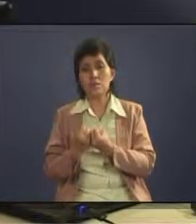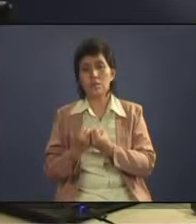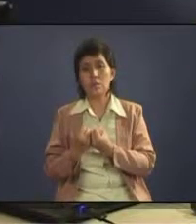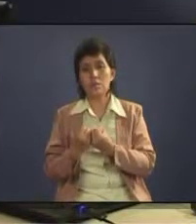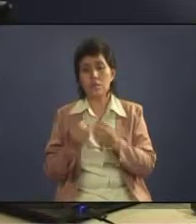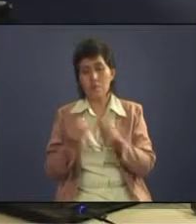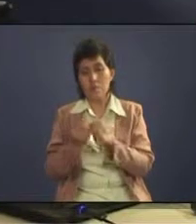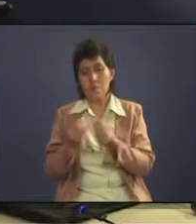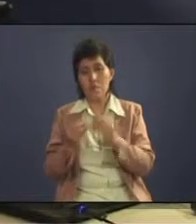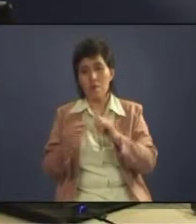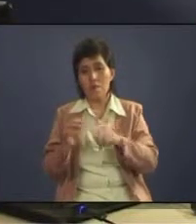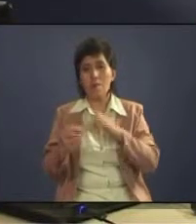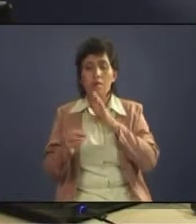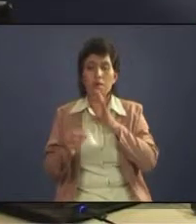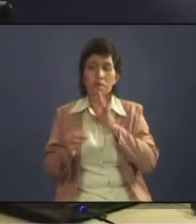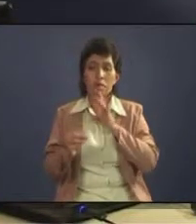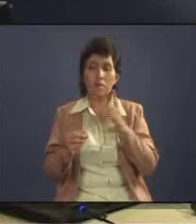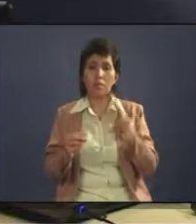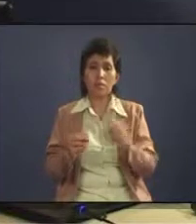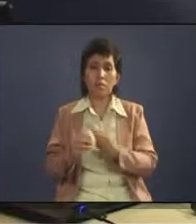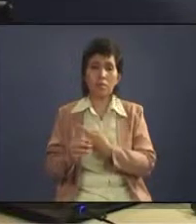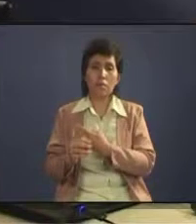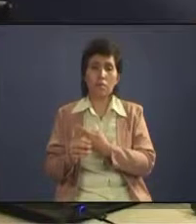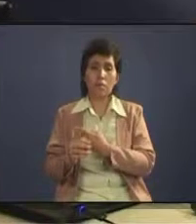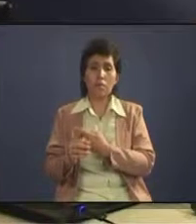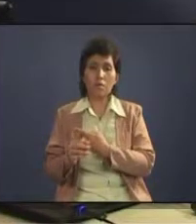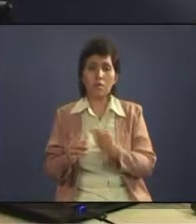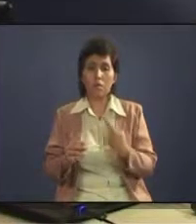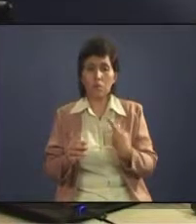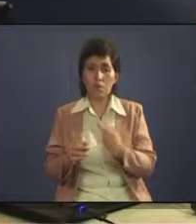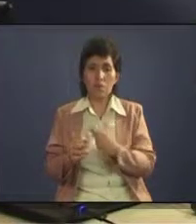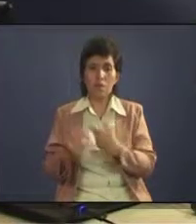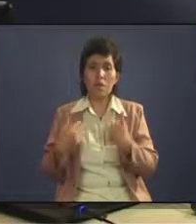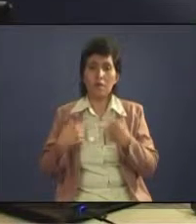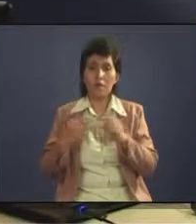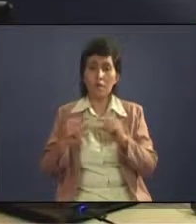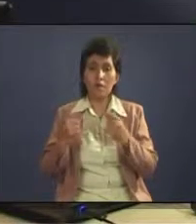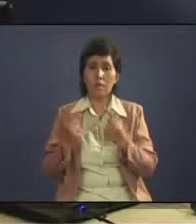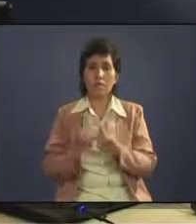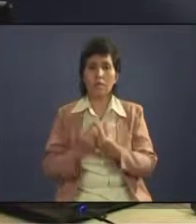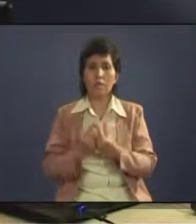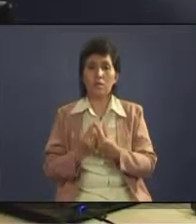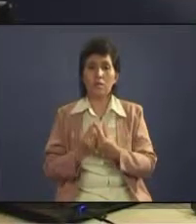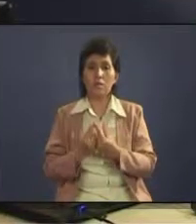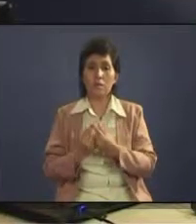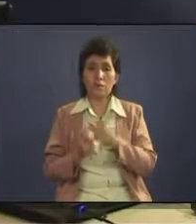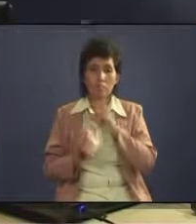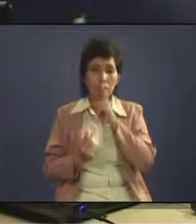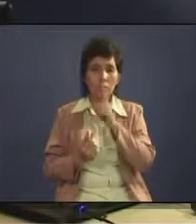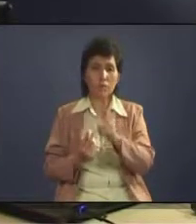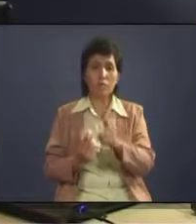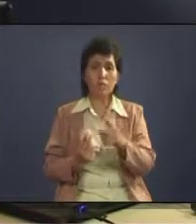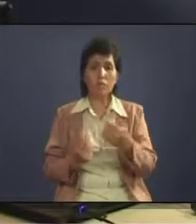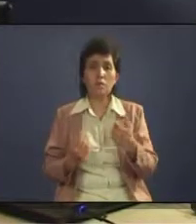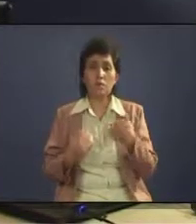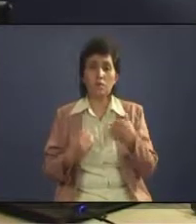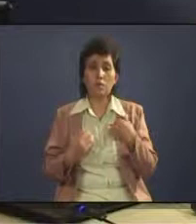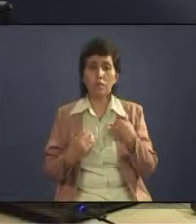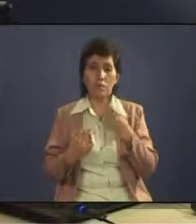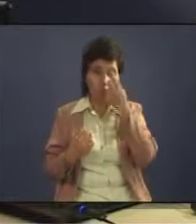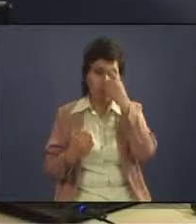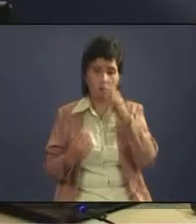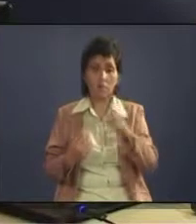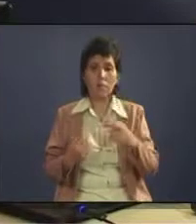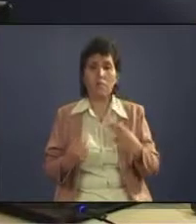in the past tutorial. Now when we have group, of course it is always natural for us to be better than